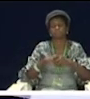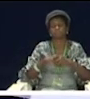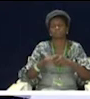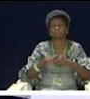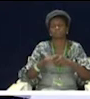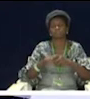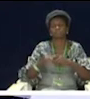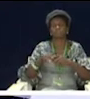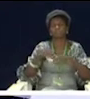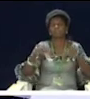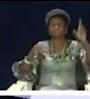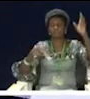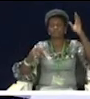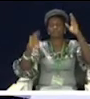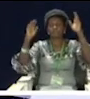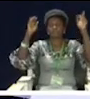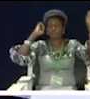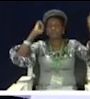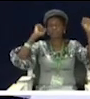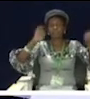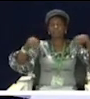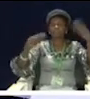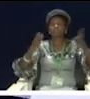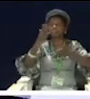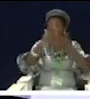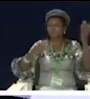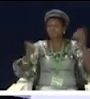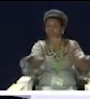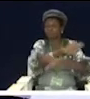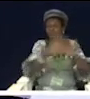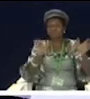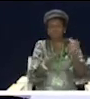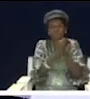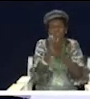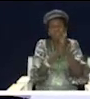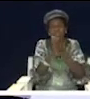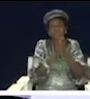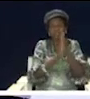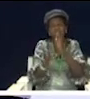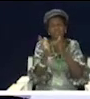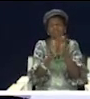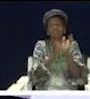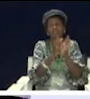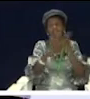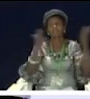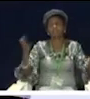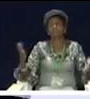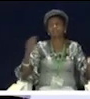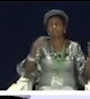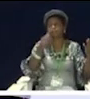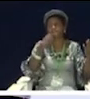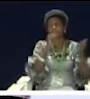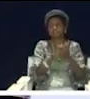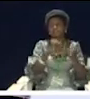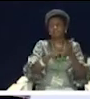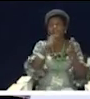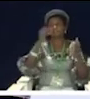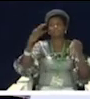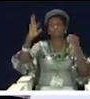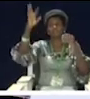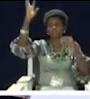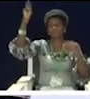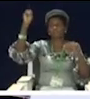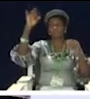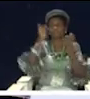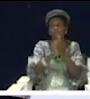he can give you something you don't deserve. The Bible says, it is not of him that